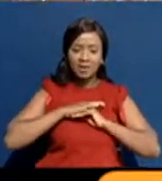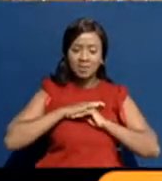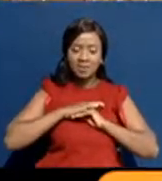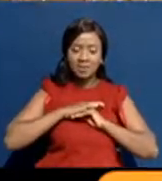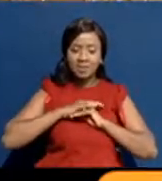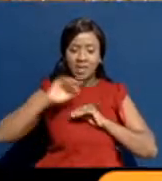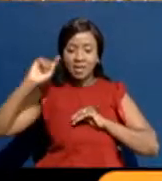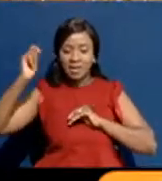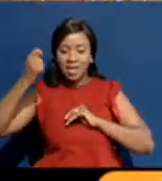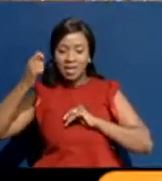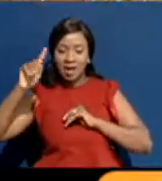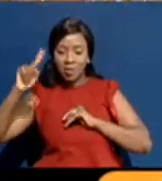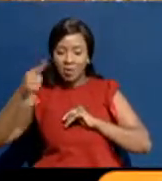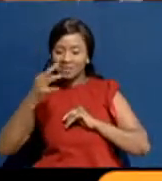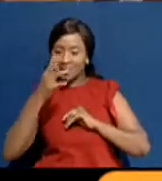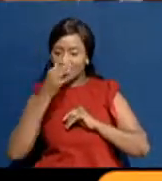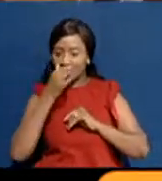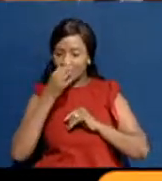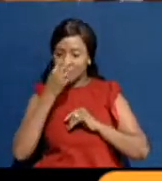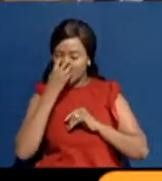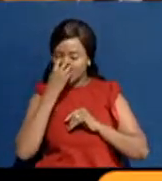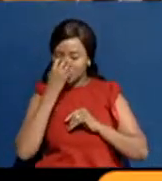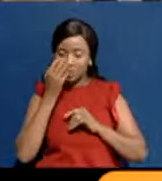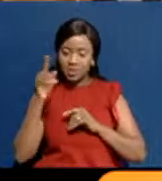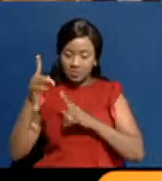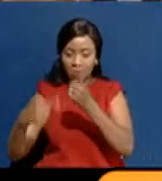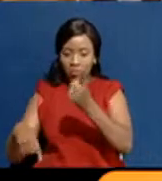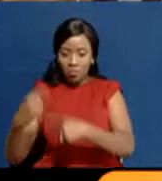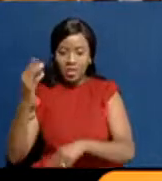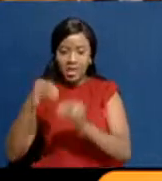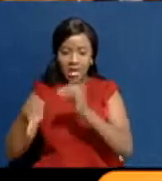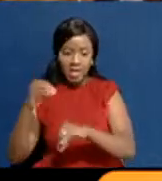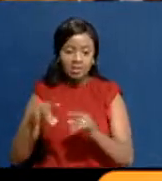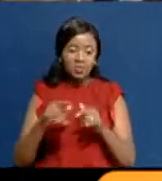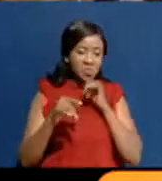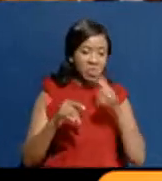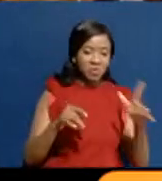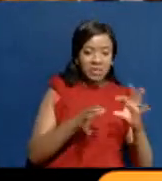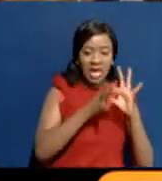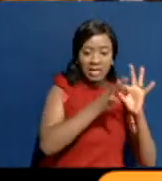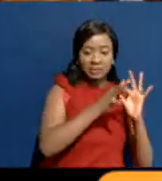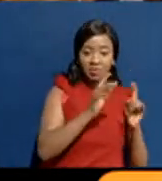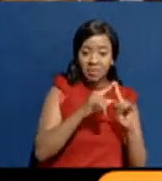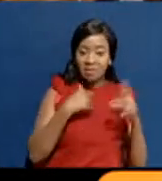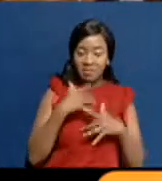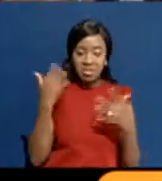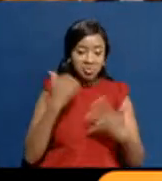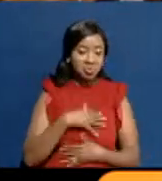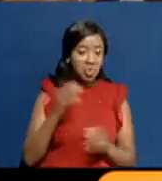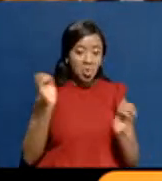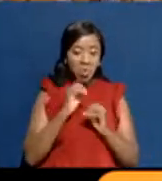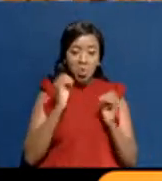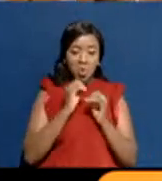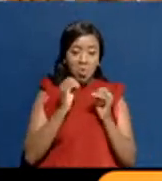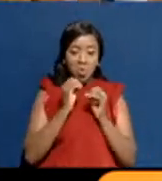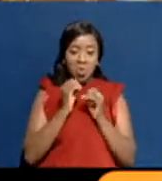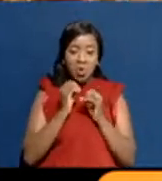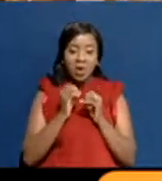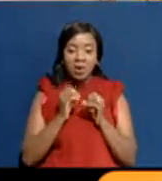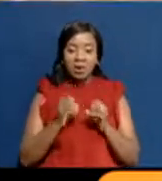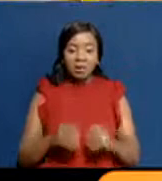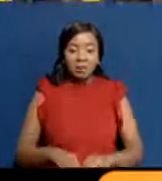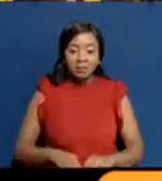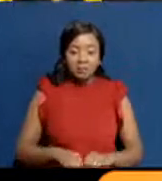Kwanza UDA that came through and not Azimio. I would not be surprised if it doesn't matter which way the election would have